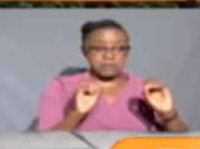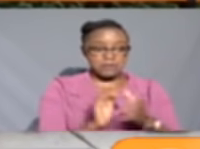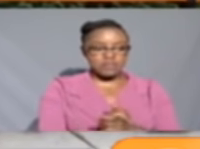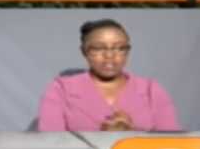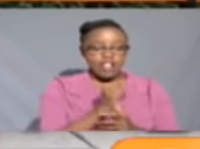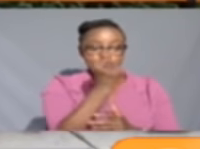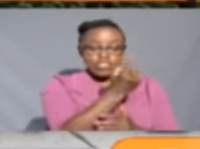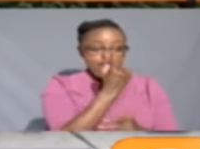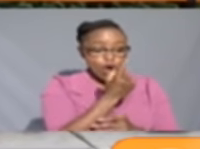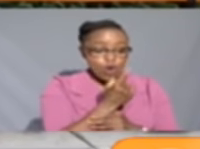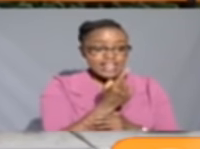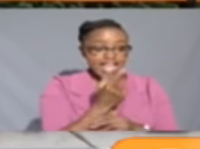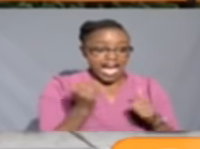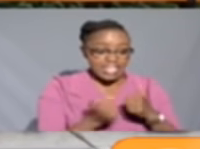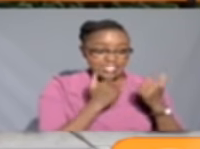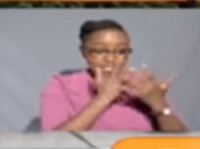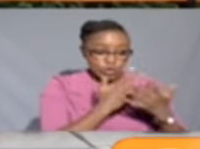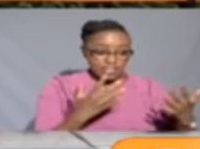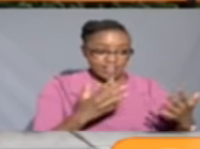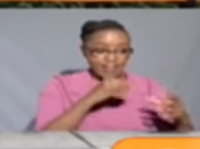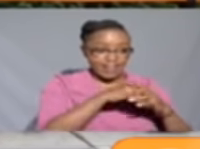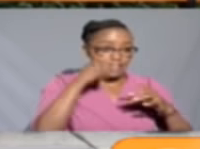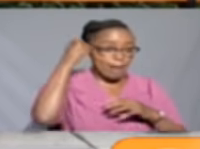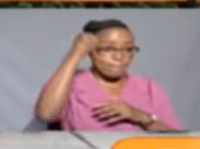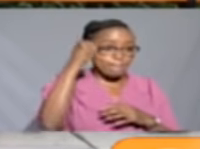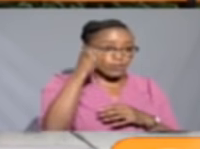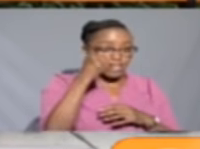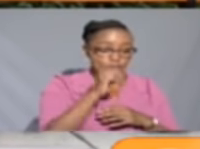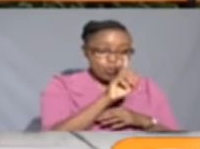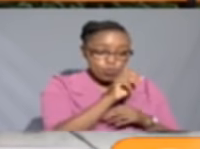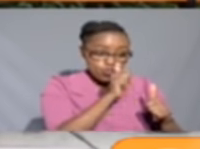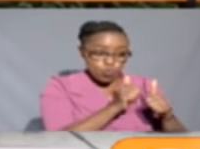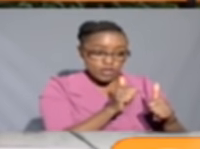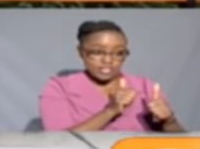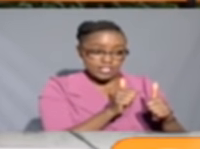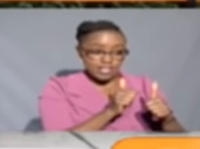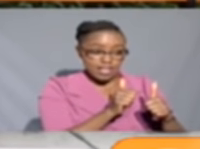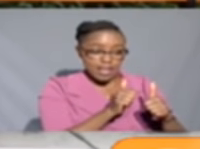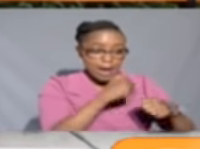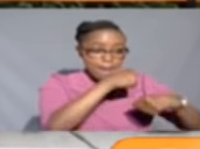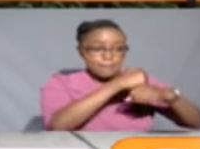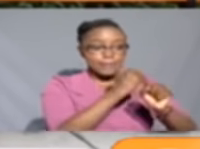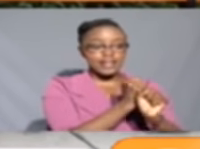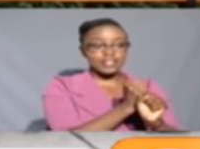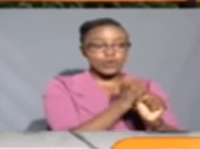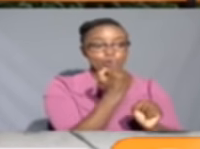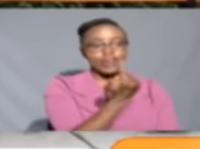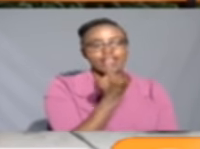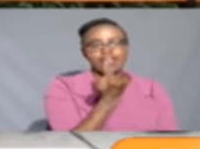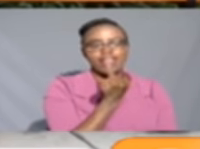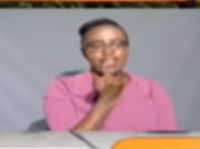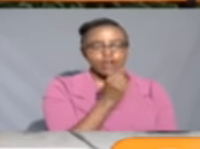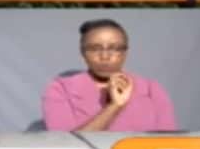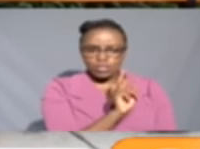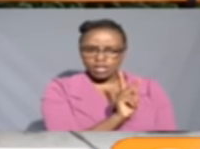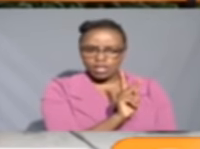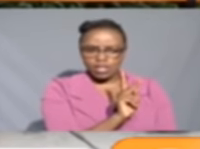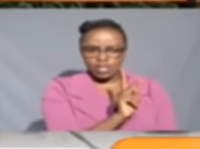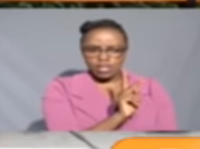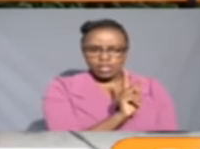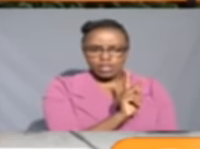The only coincidence in politics is the one that has been made. Okay? Yeah,